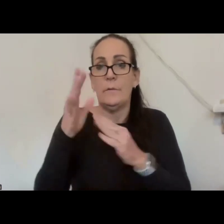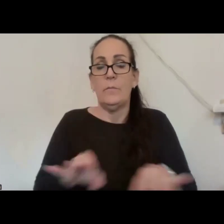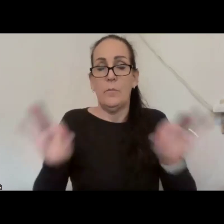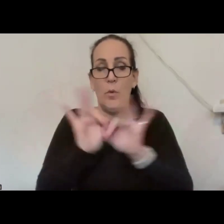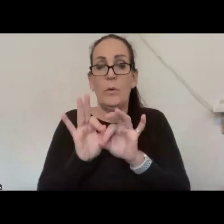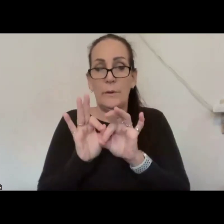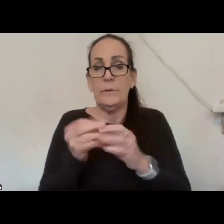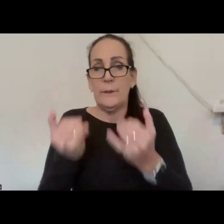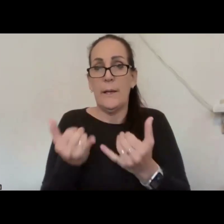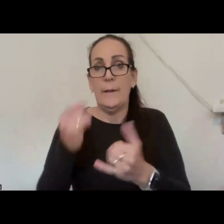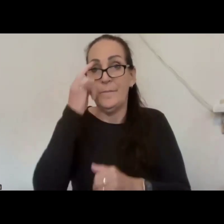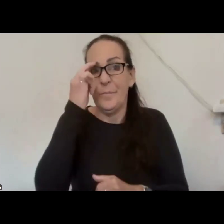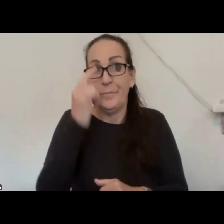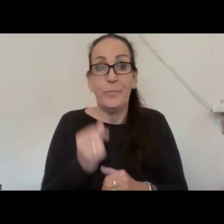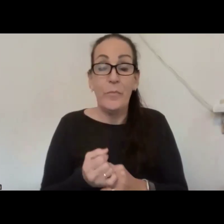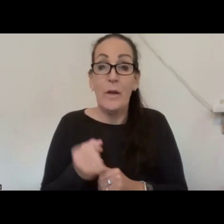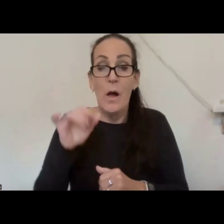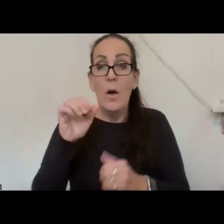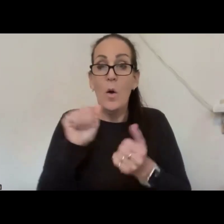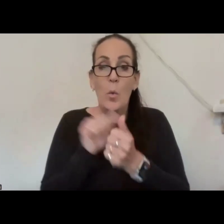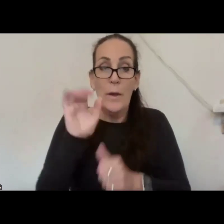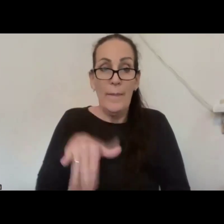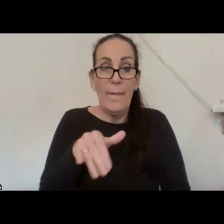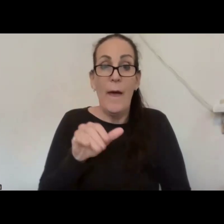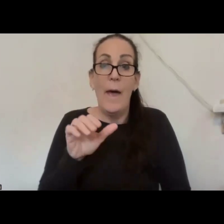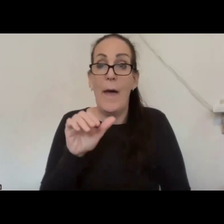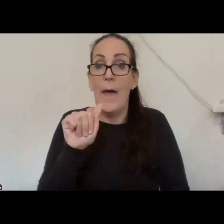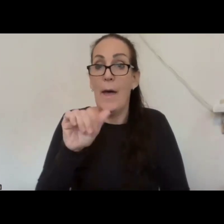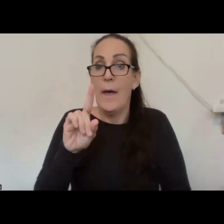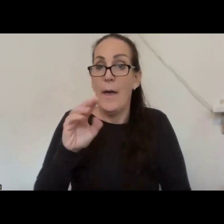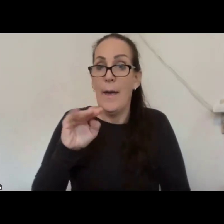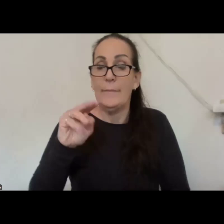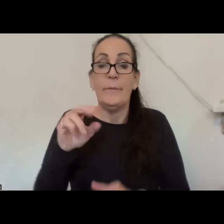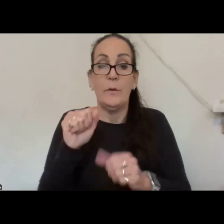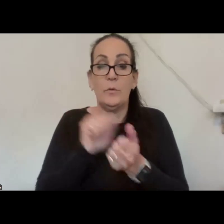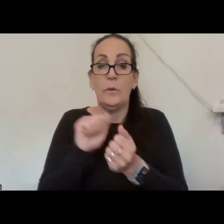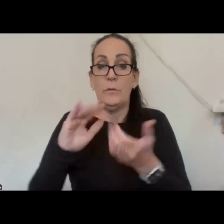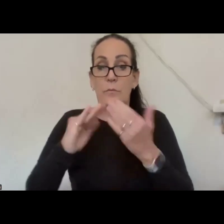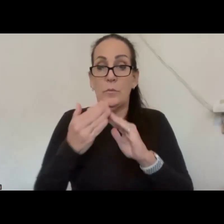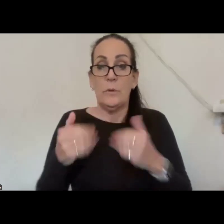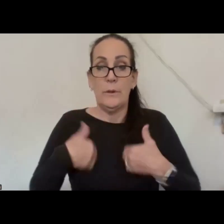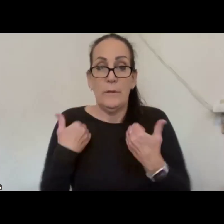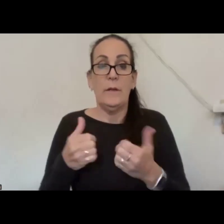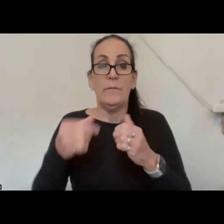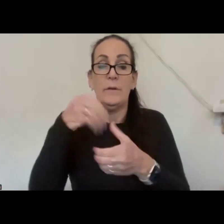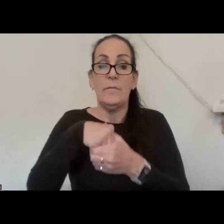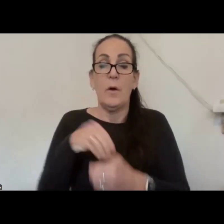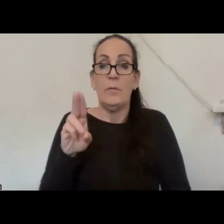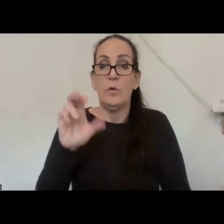priority today with the Administration for Community Living and part of the U.S. Health and Human Services